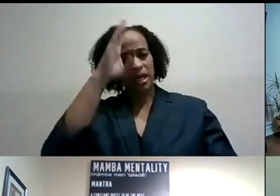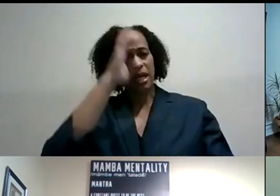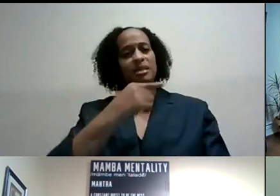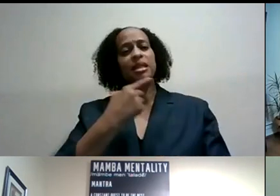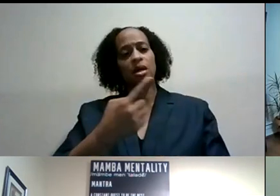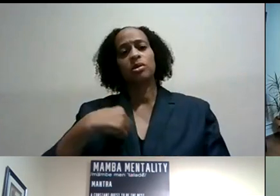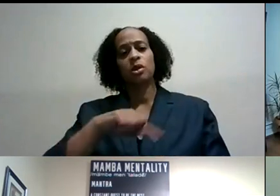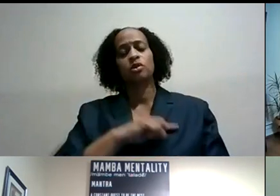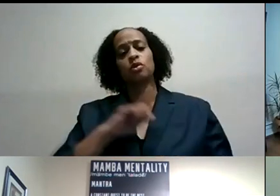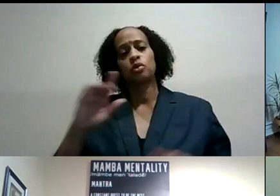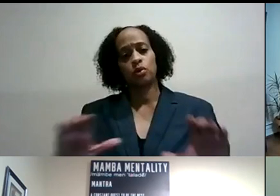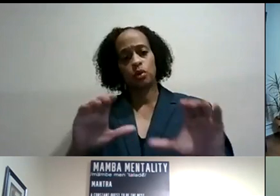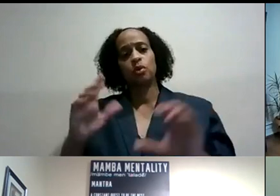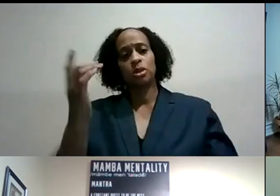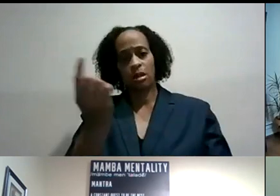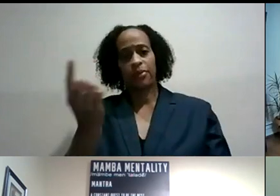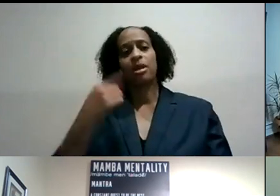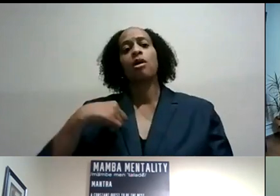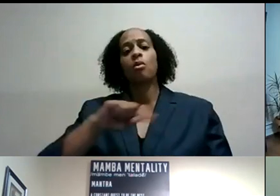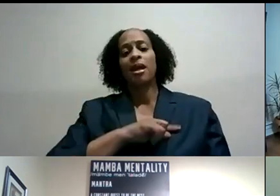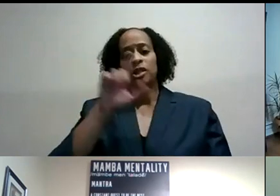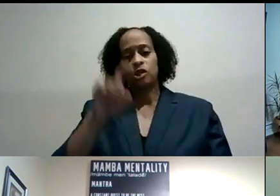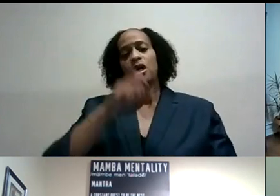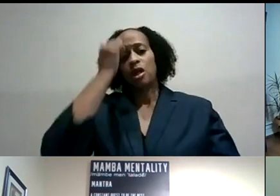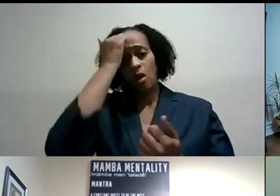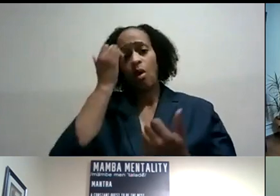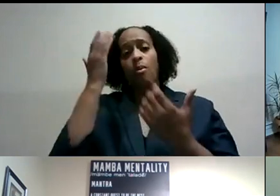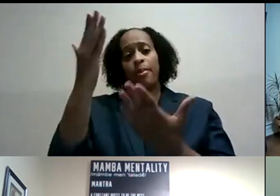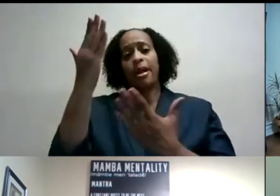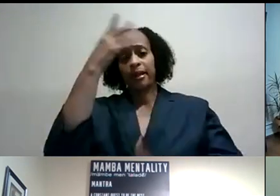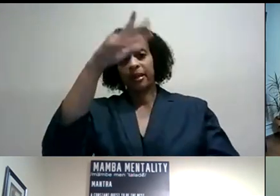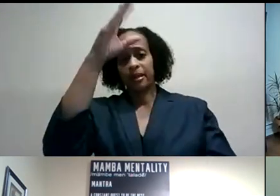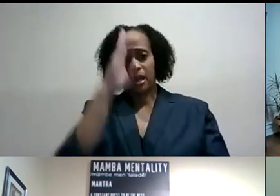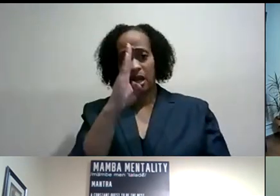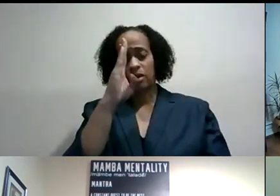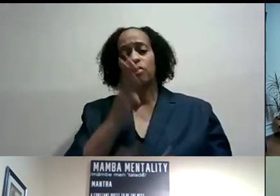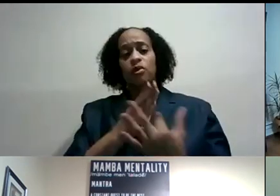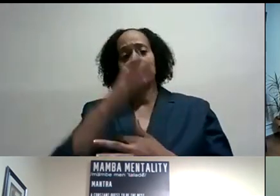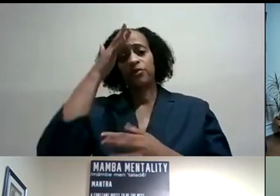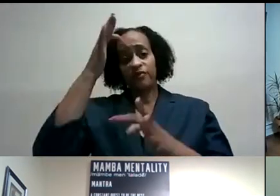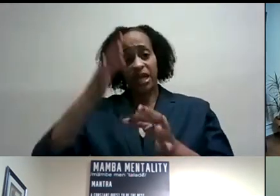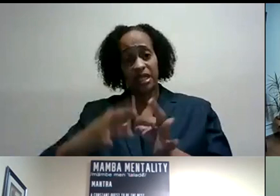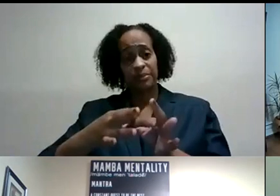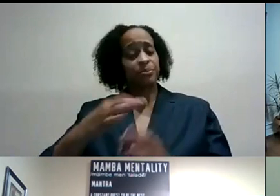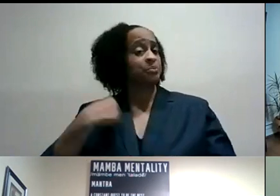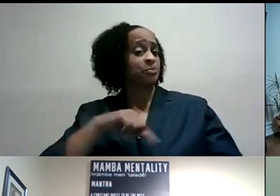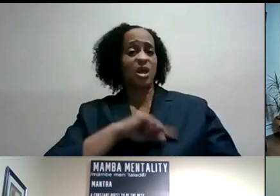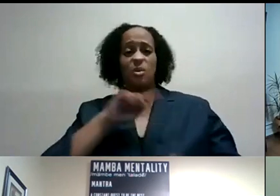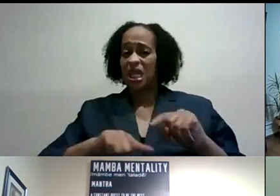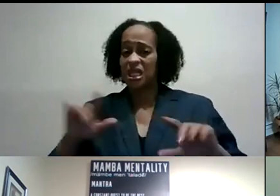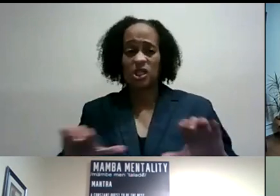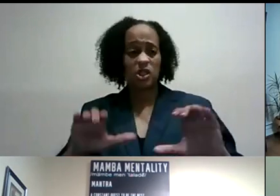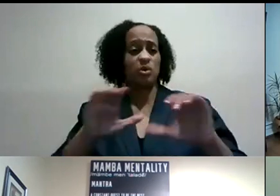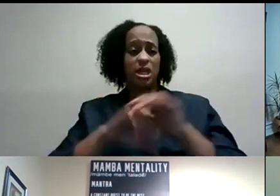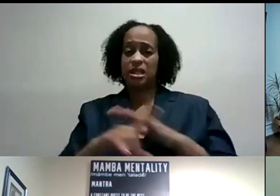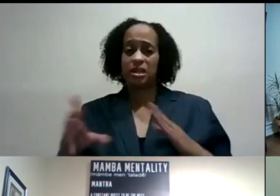us to do something, we should obey God through faith. We can't do it in the